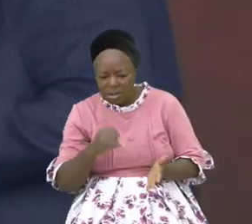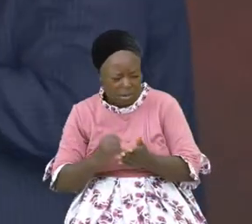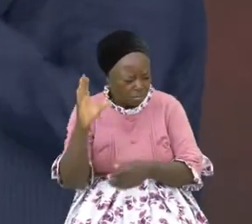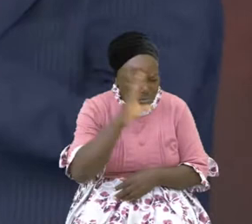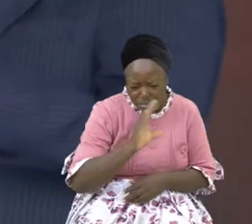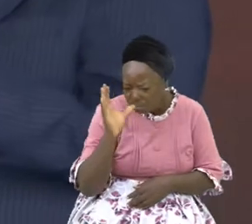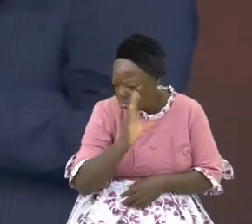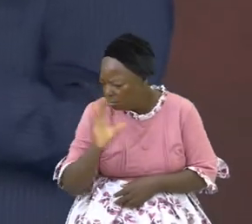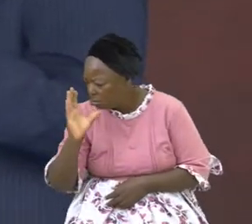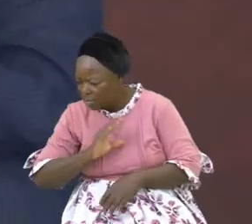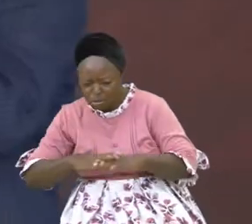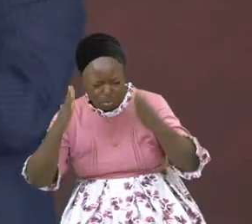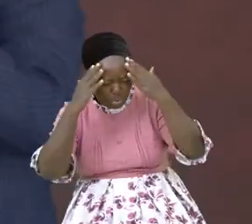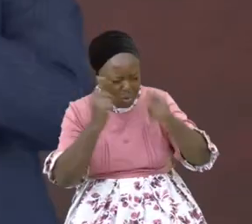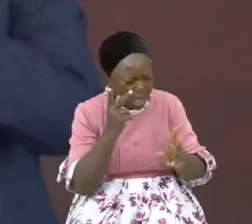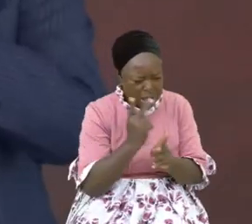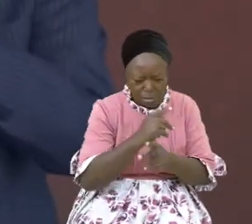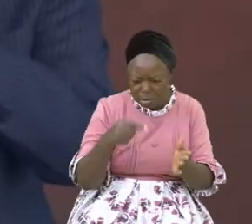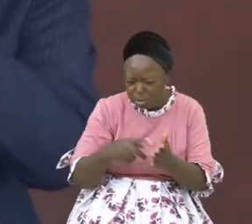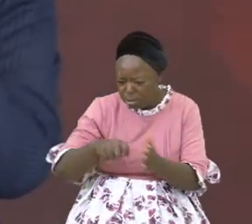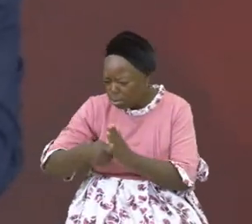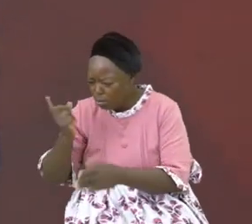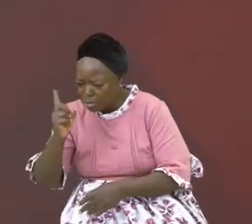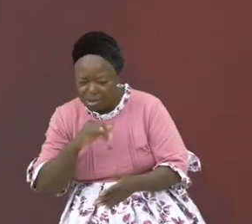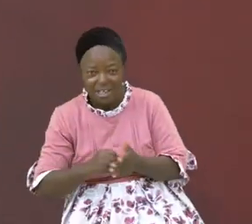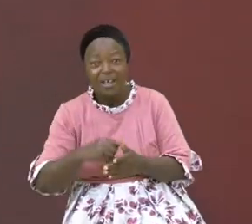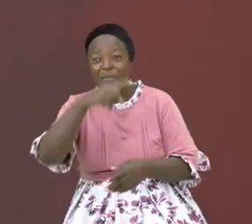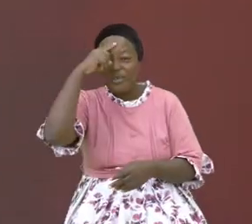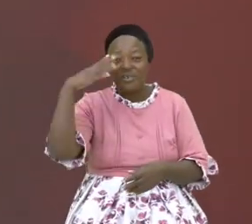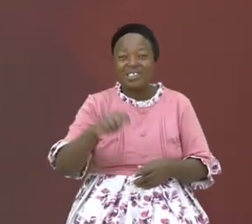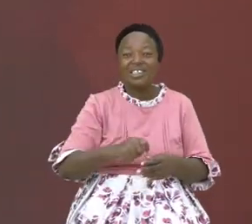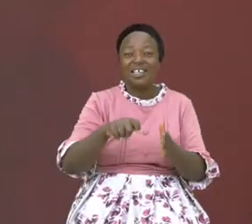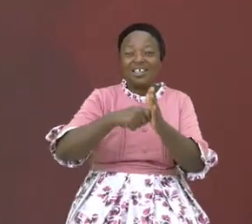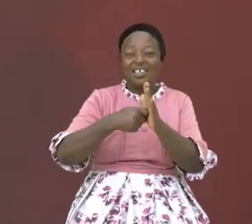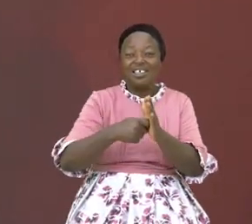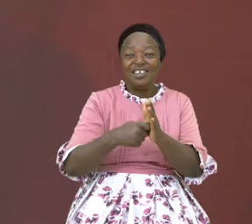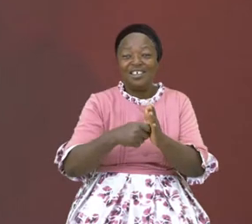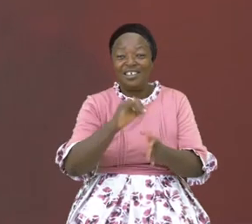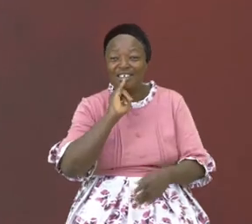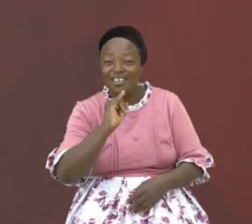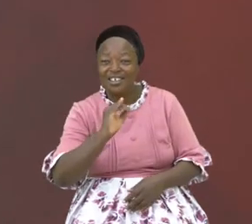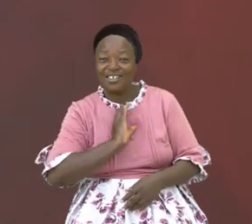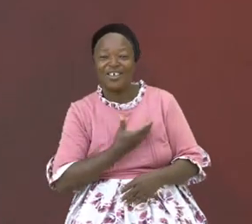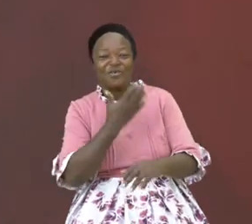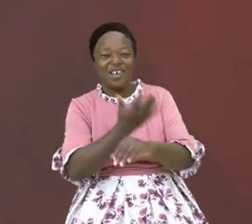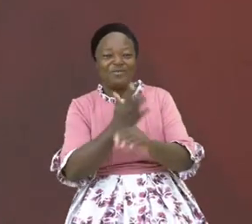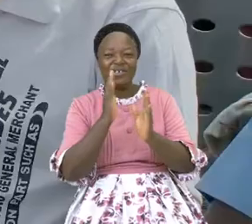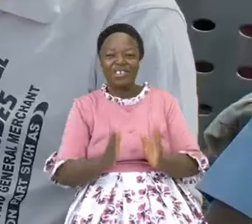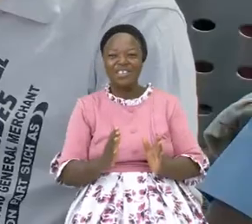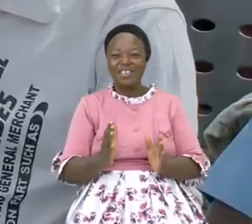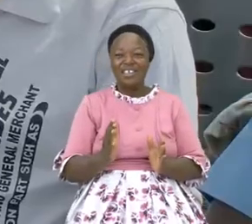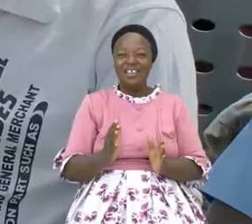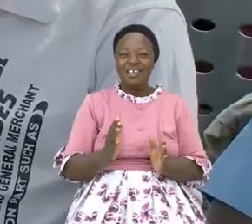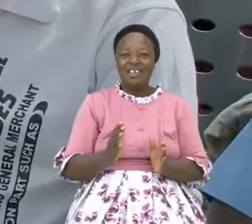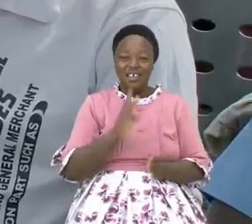it? In my pocket. Where is it? Because the key is our advocate.